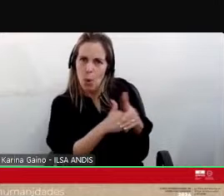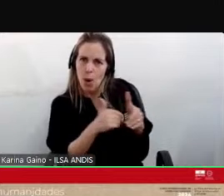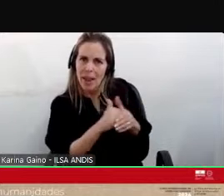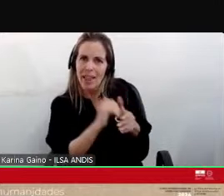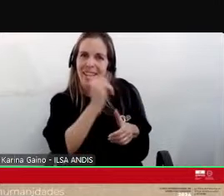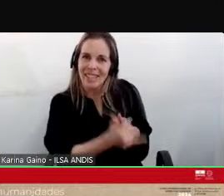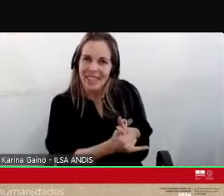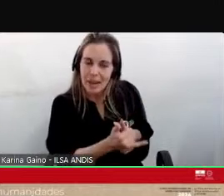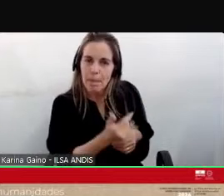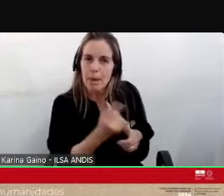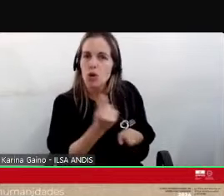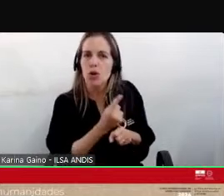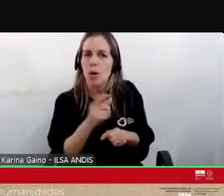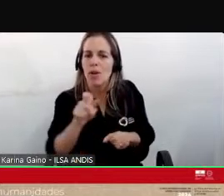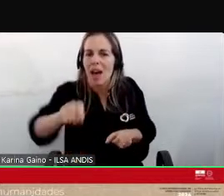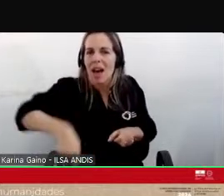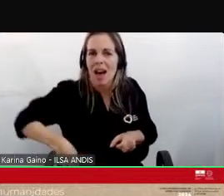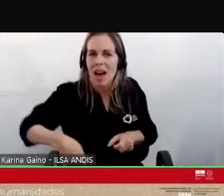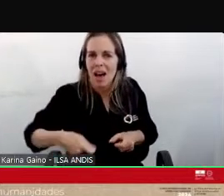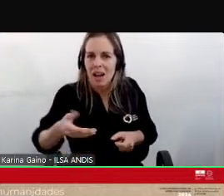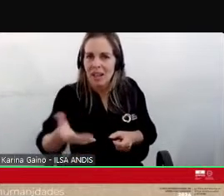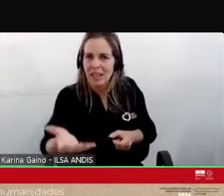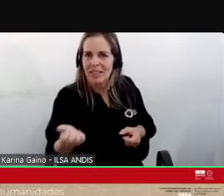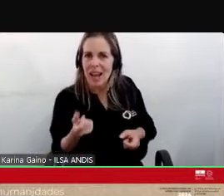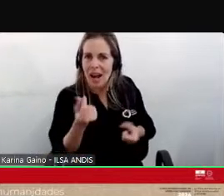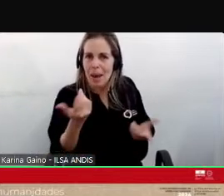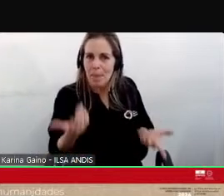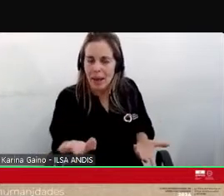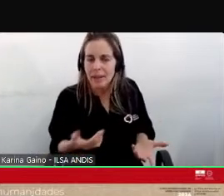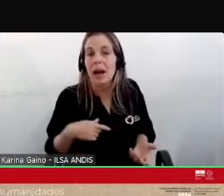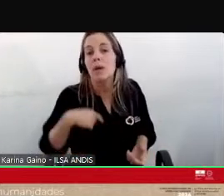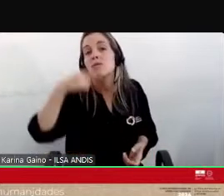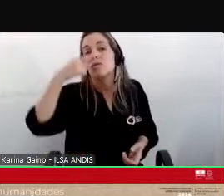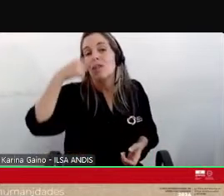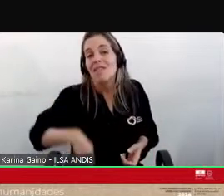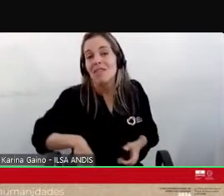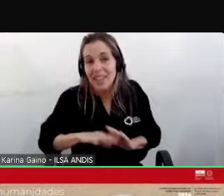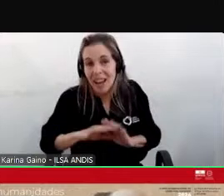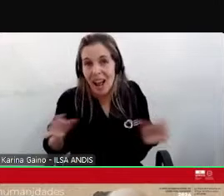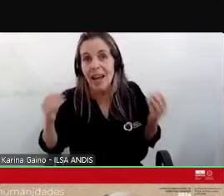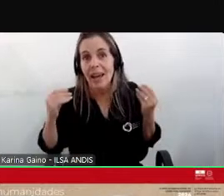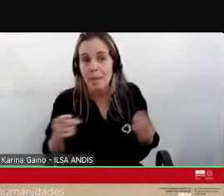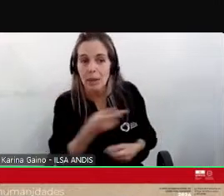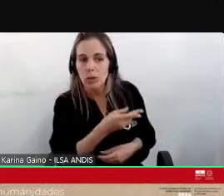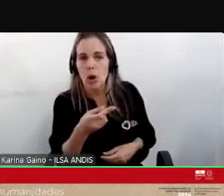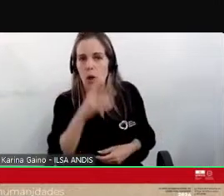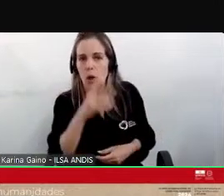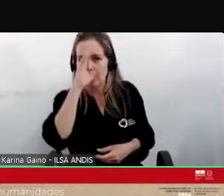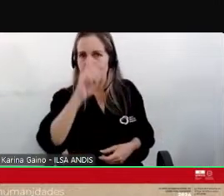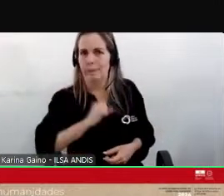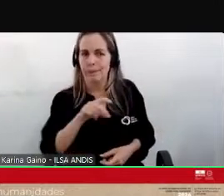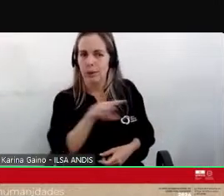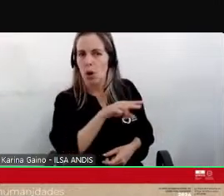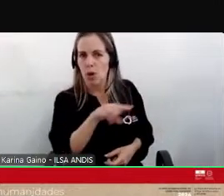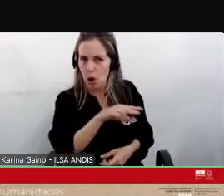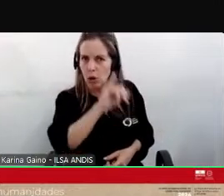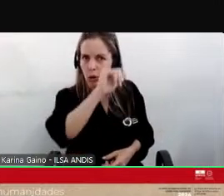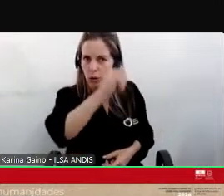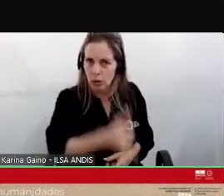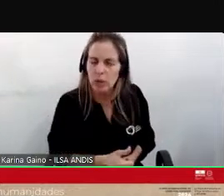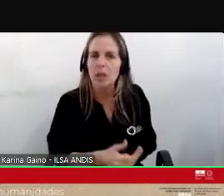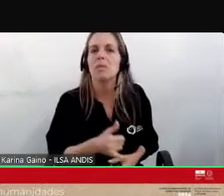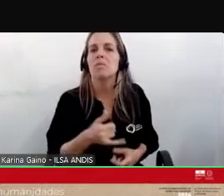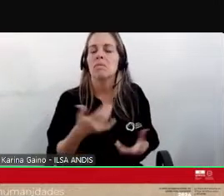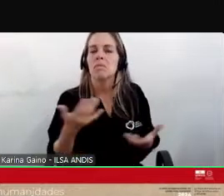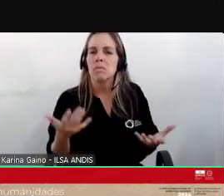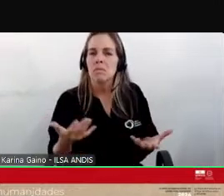one day they finally got up the courage, and they filled up they took all the containers of gas and put their two dogs on